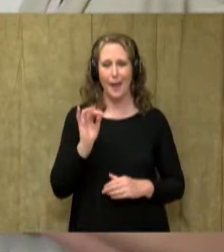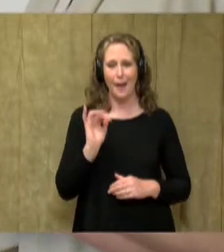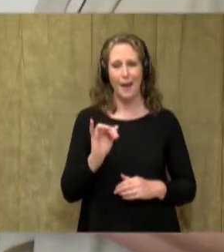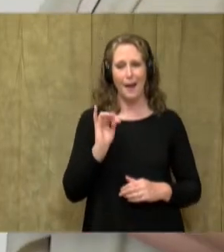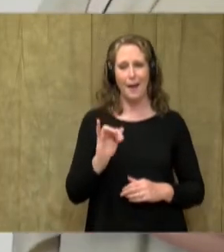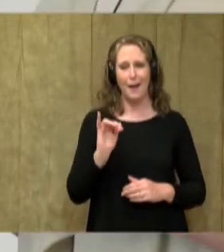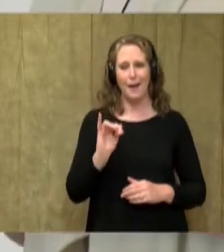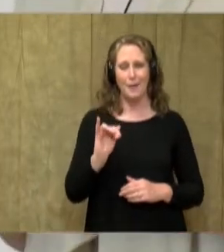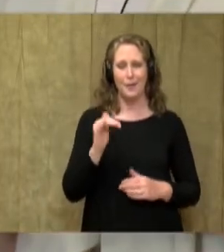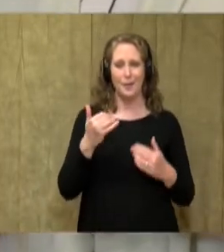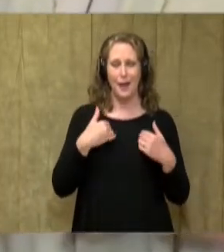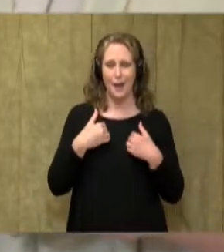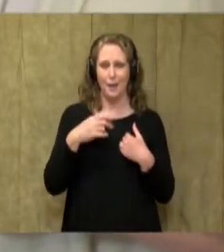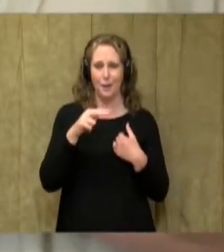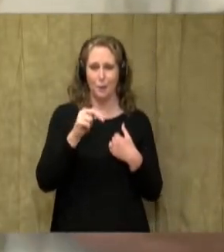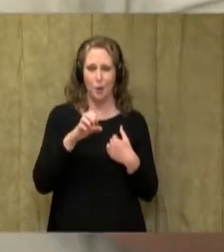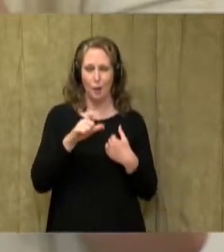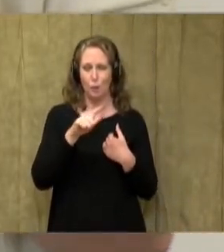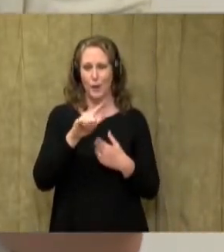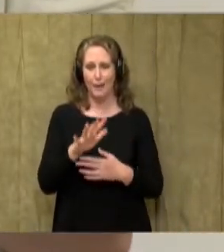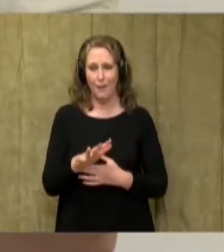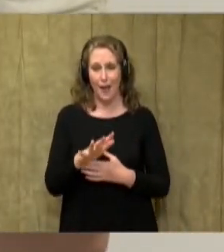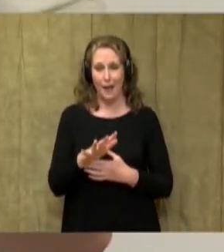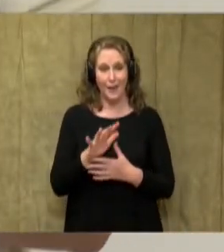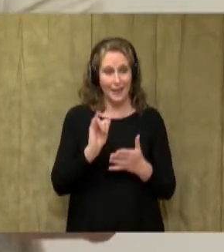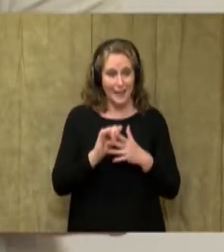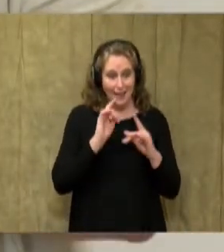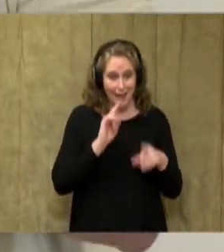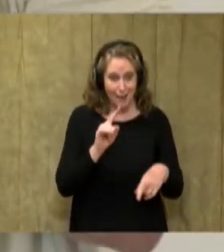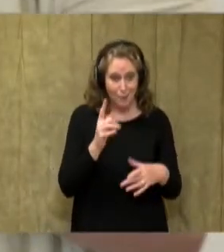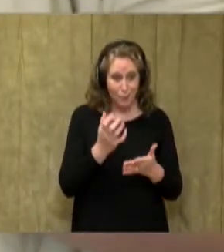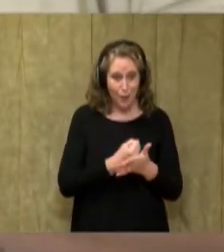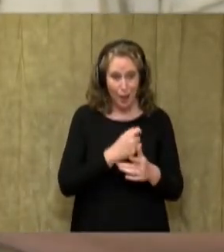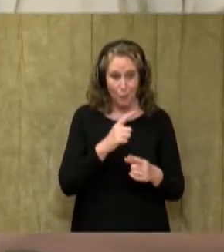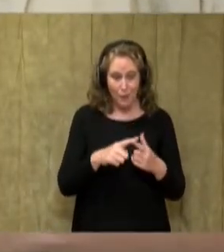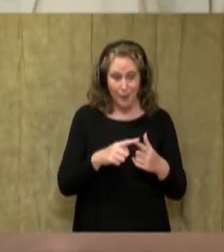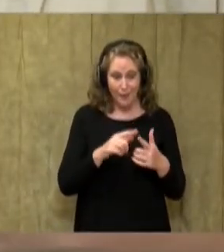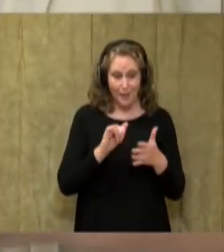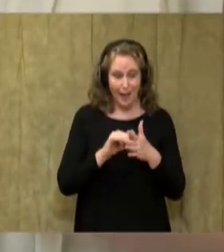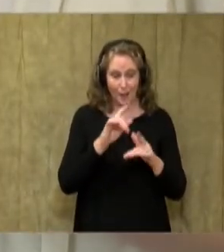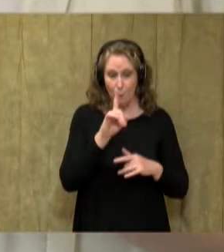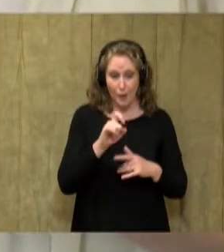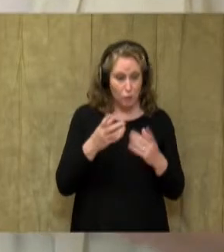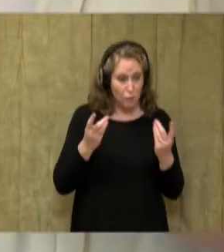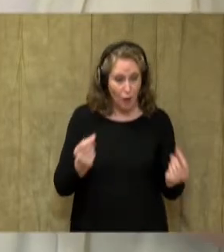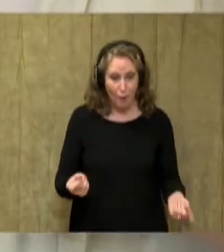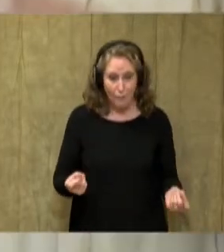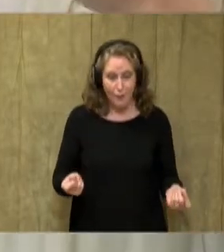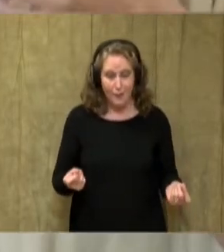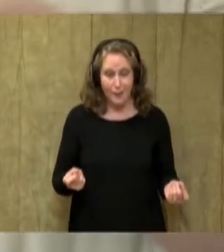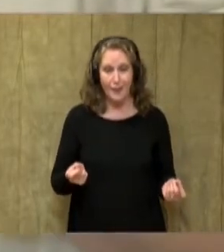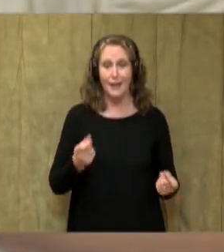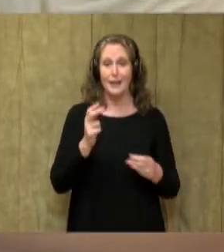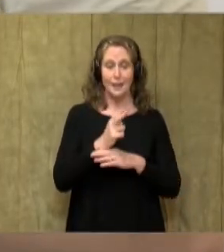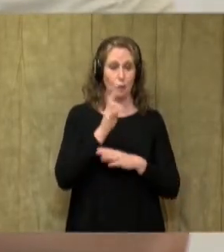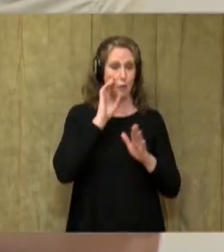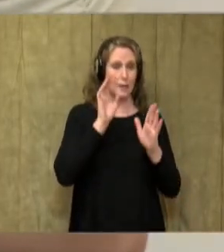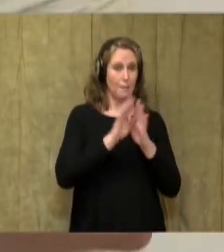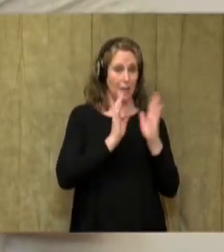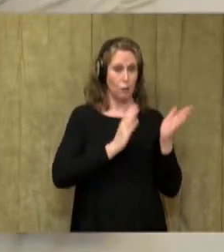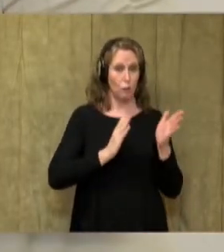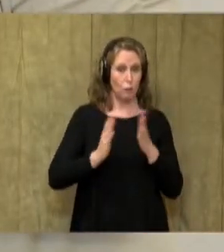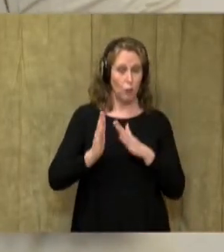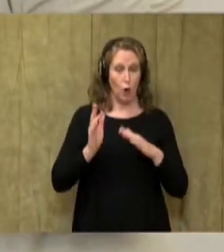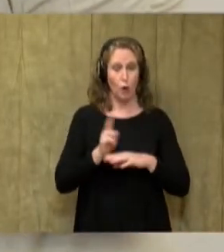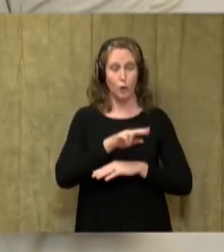right, we have 225. Is that the answer that you got when you solved this problem? Did you use the picture it strategy or